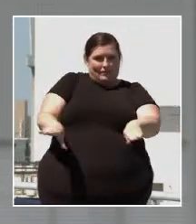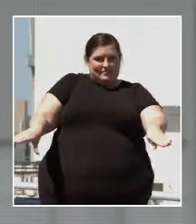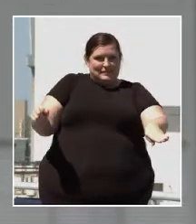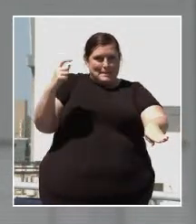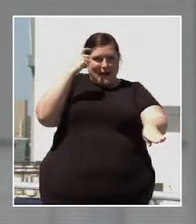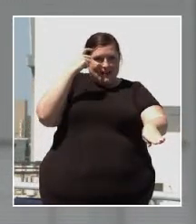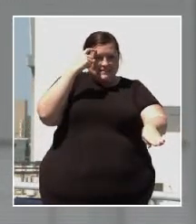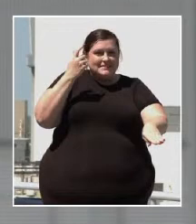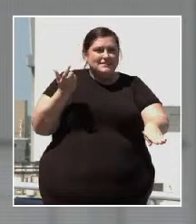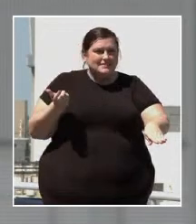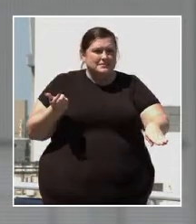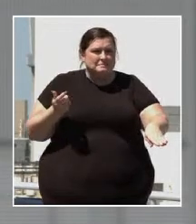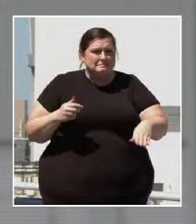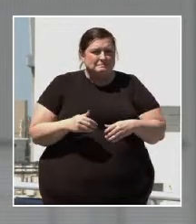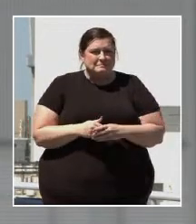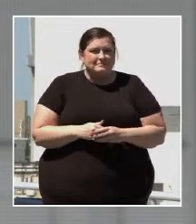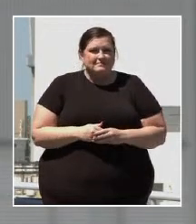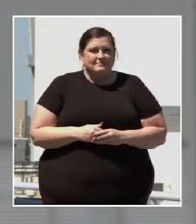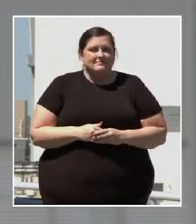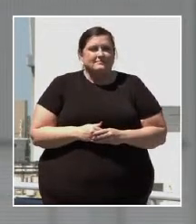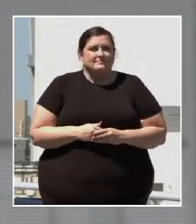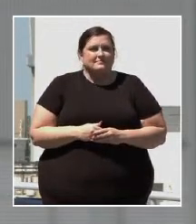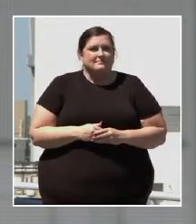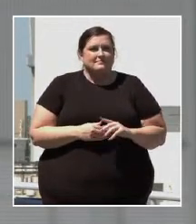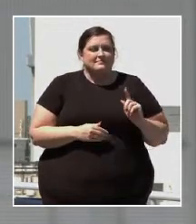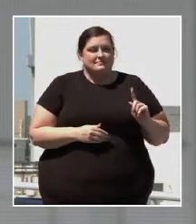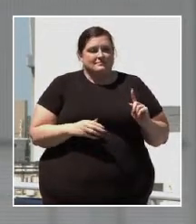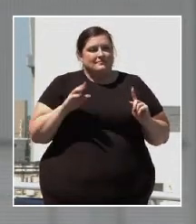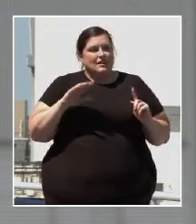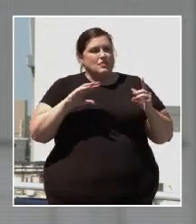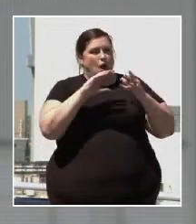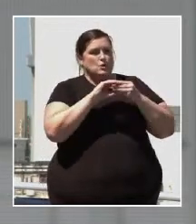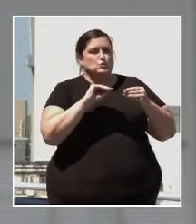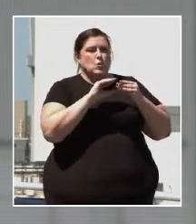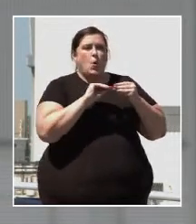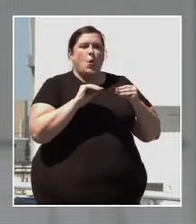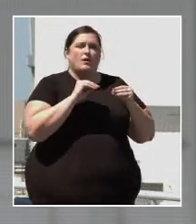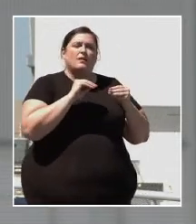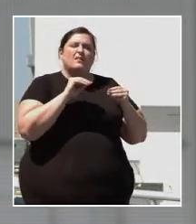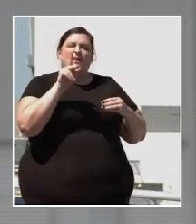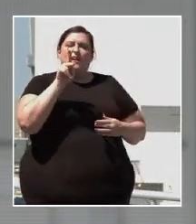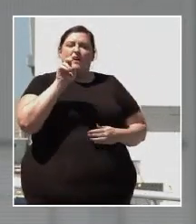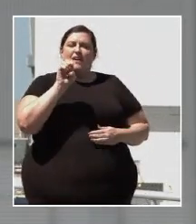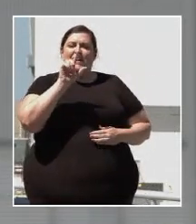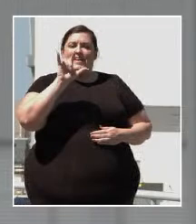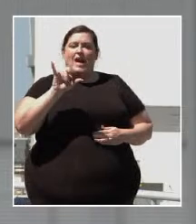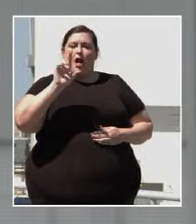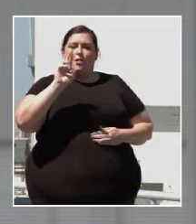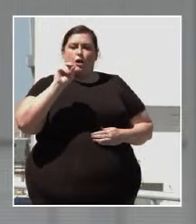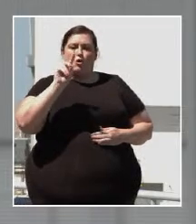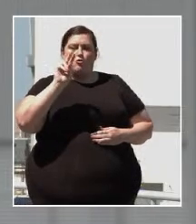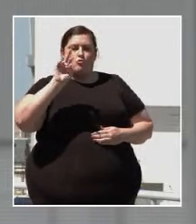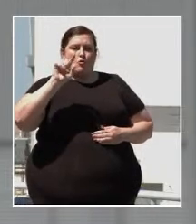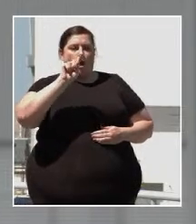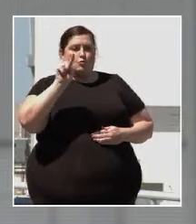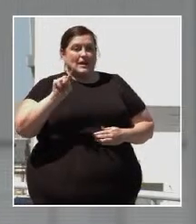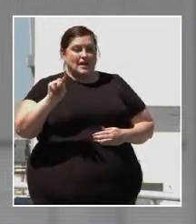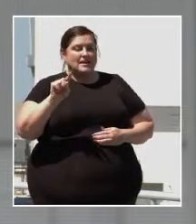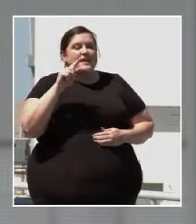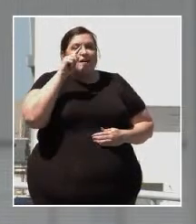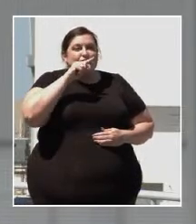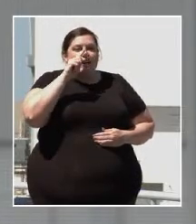minds? It imagines the story of Callie Rodriguez, the fictional first woman to explore the